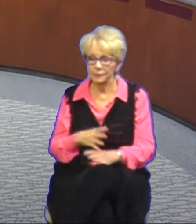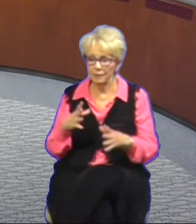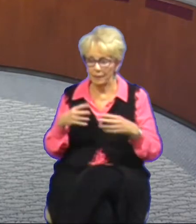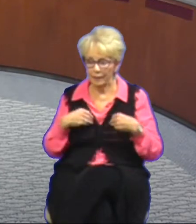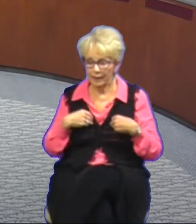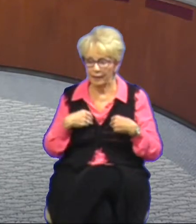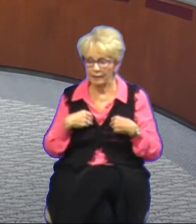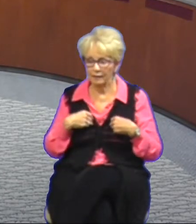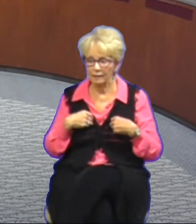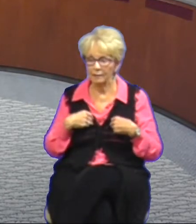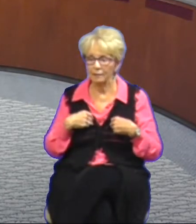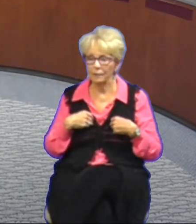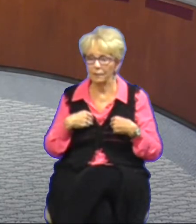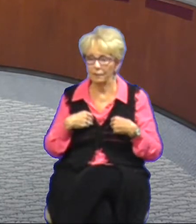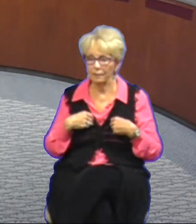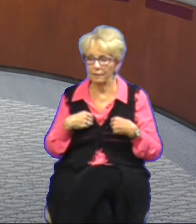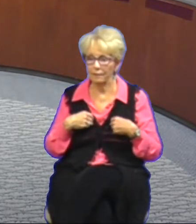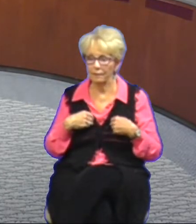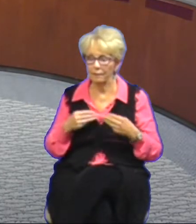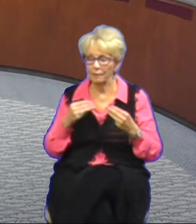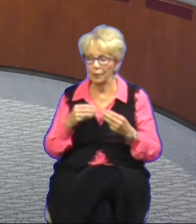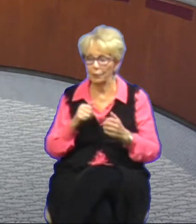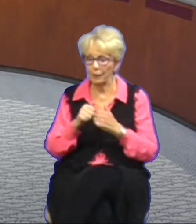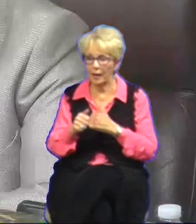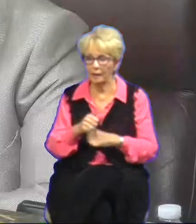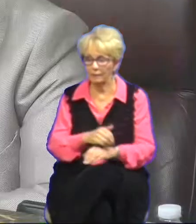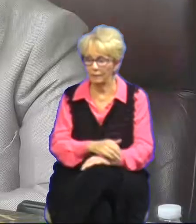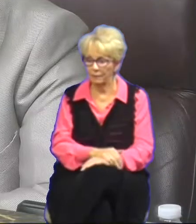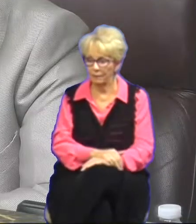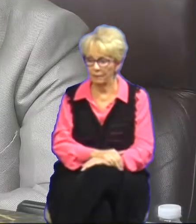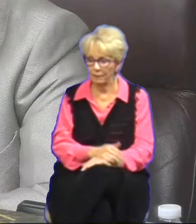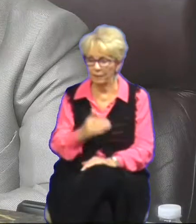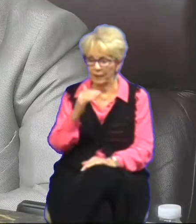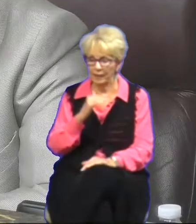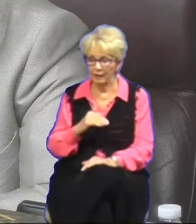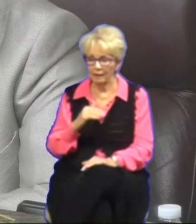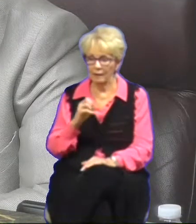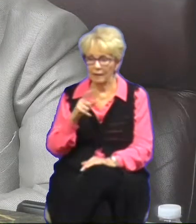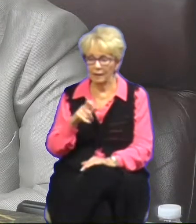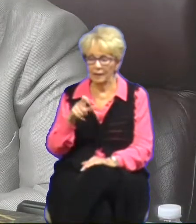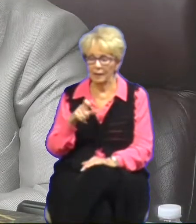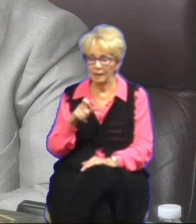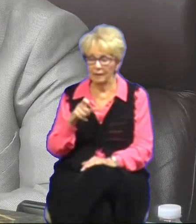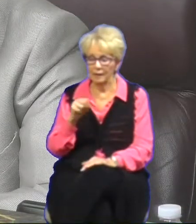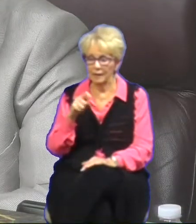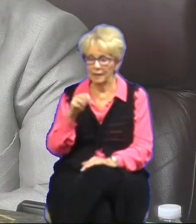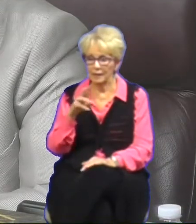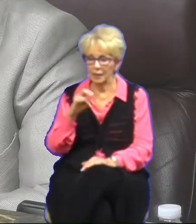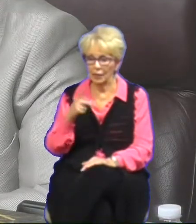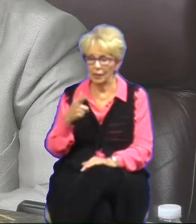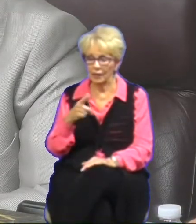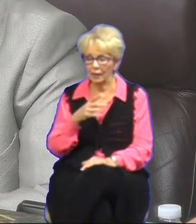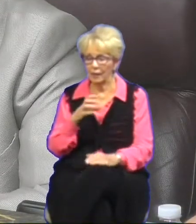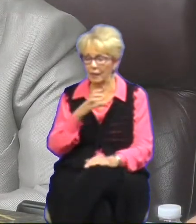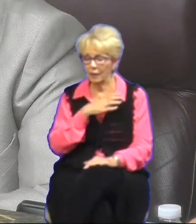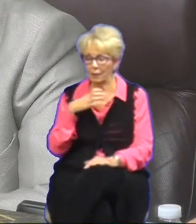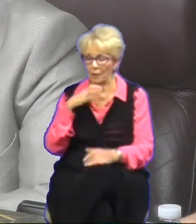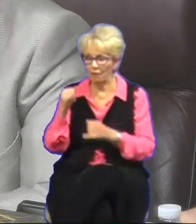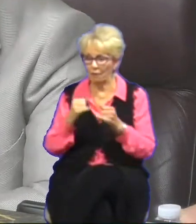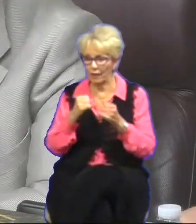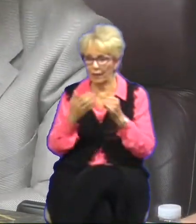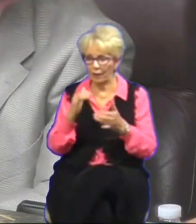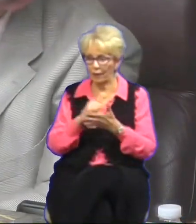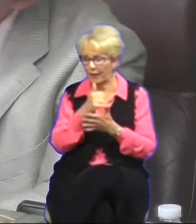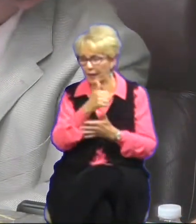favor, signify by saying aye. Aye. Motion passes. Next motion, Sally, we need a steering committee. Yes, the final thing is, so